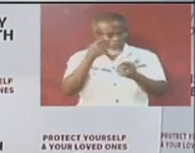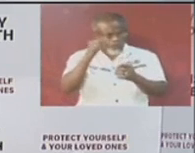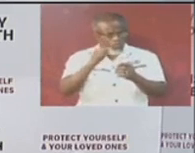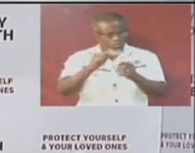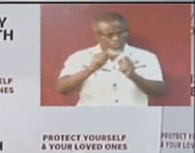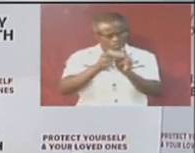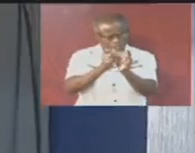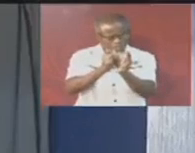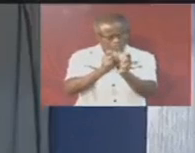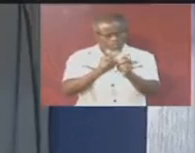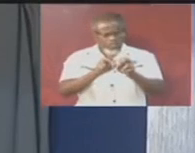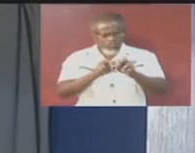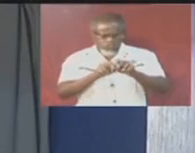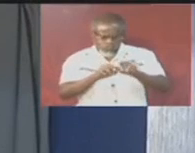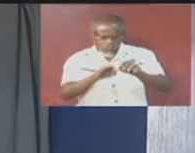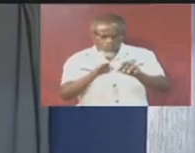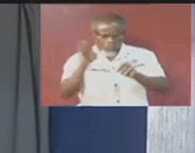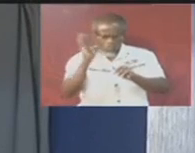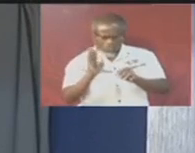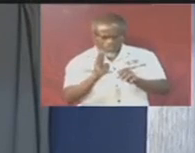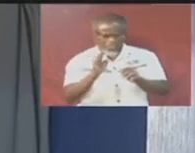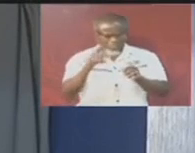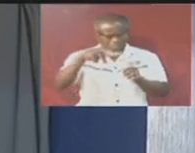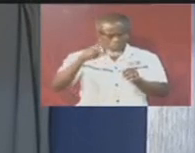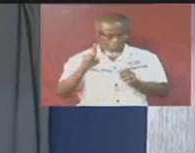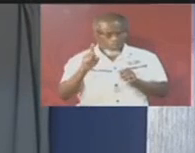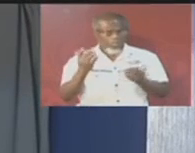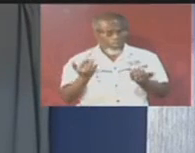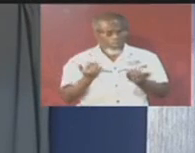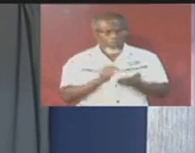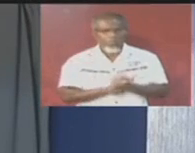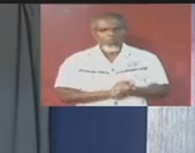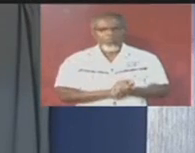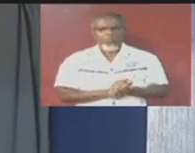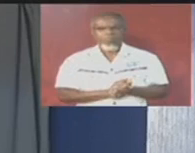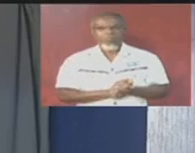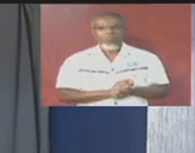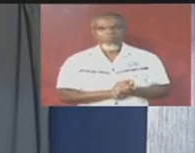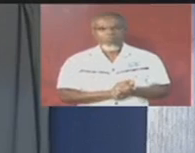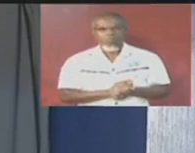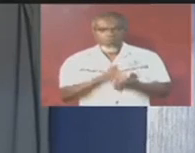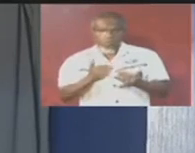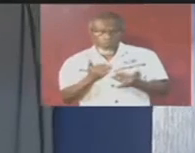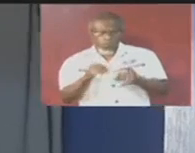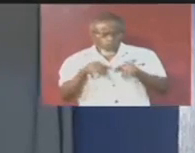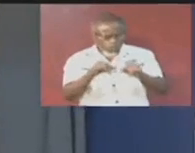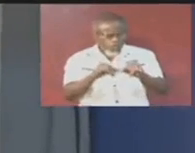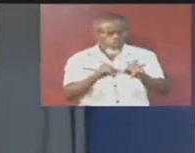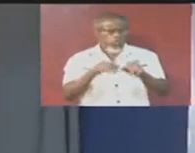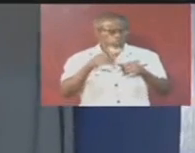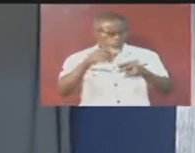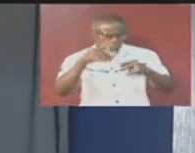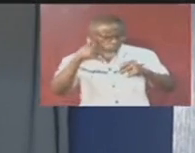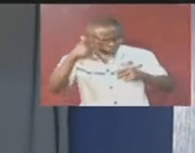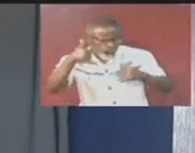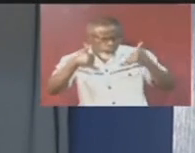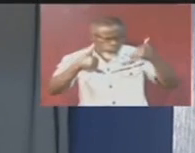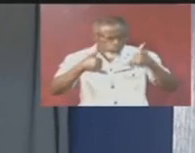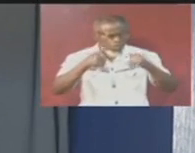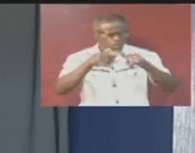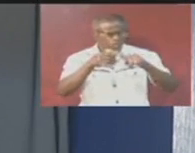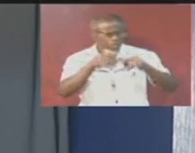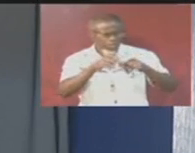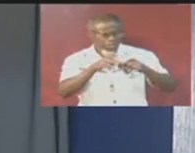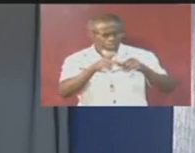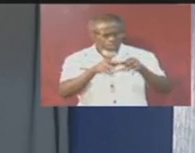Thank you for the question. At the current time, with the active contact tracing that has been happening and with the active testing of